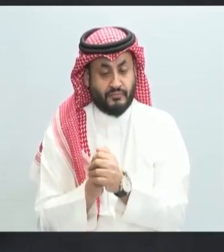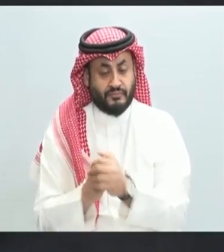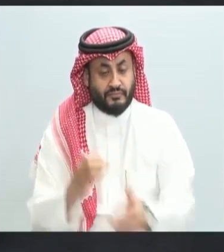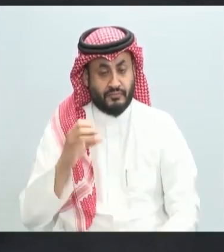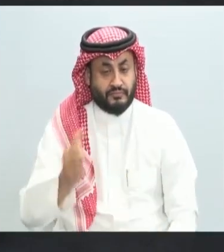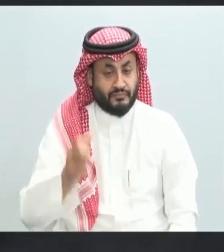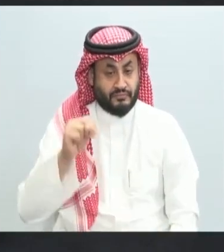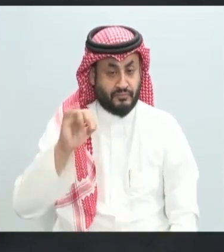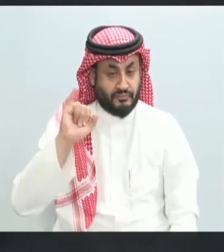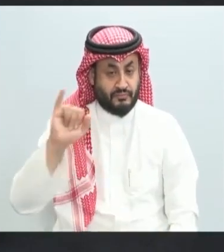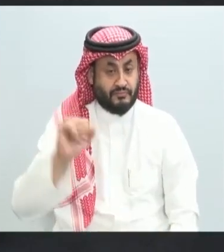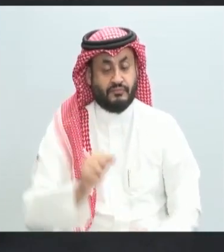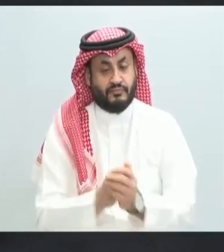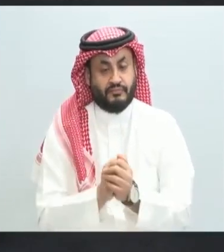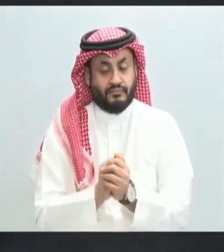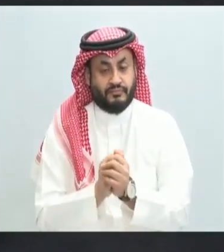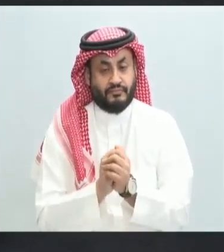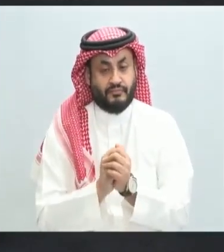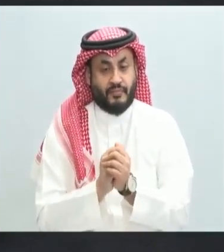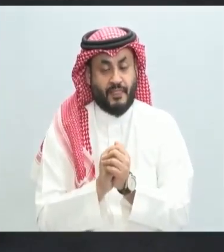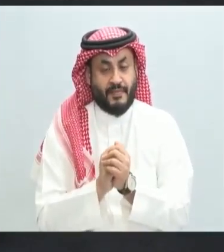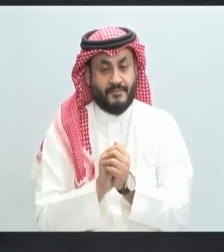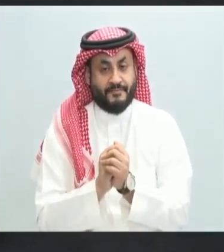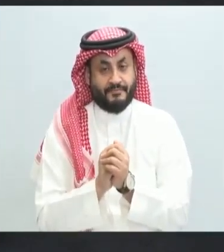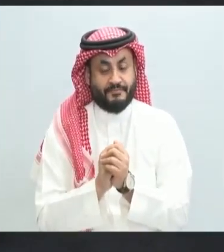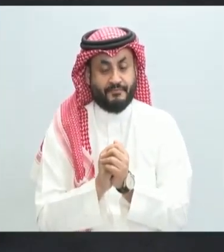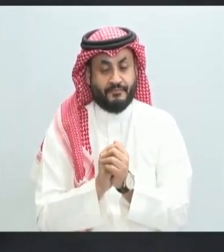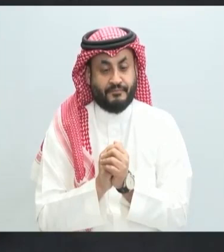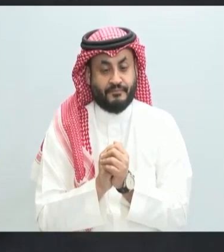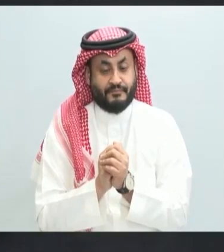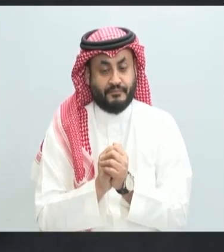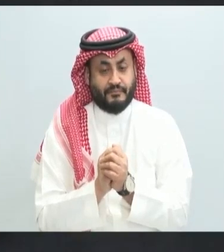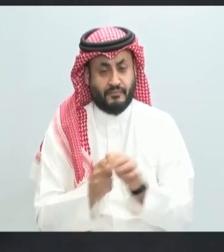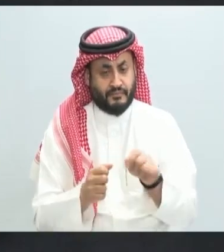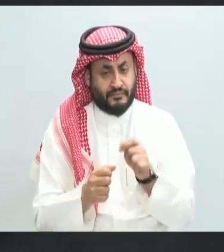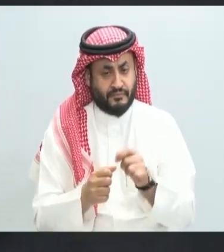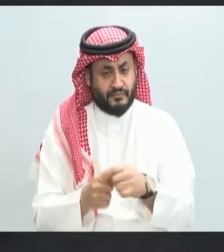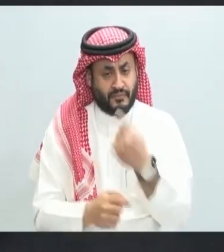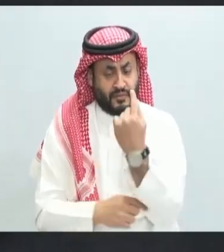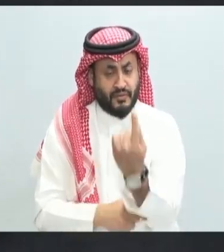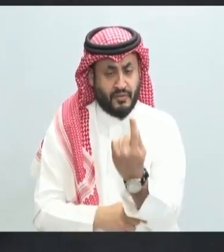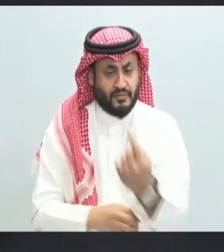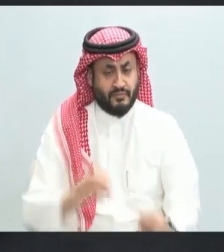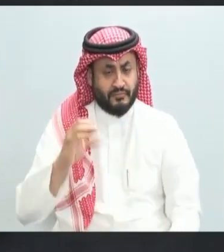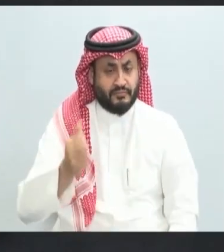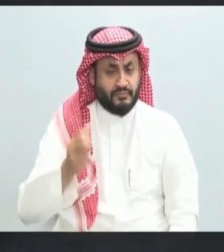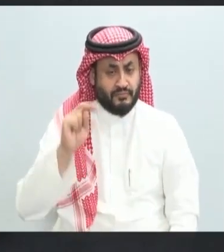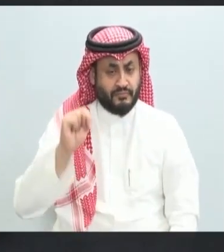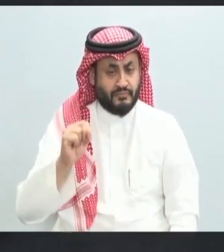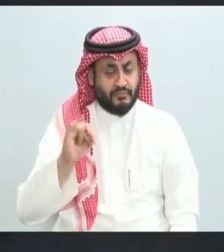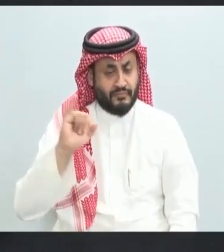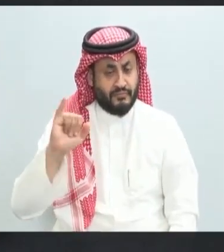You should start with, can I? For example, if you need a pen, you can ask your classmate,